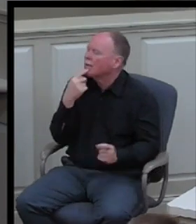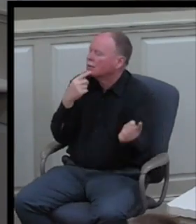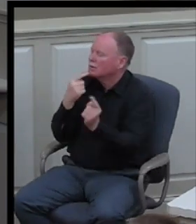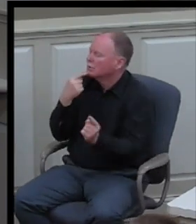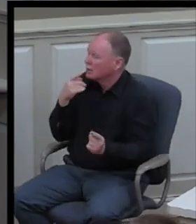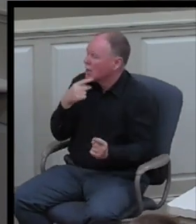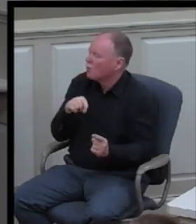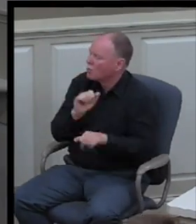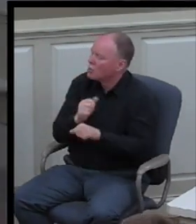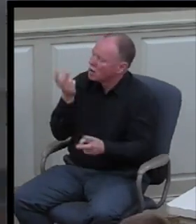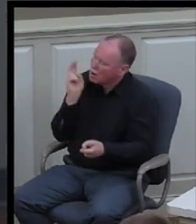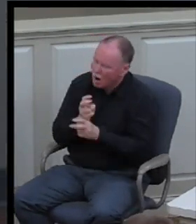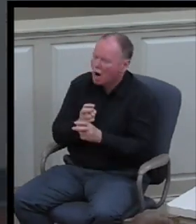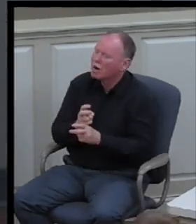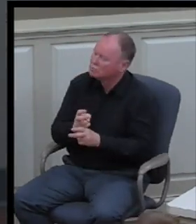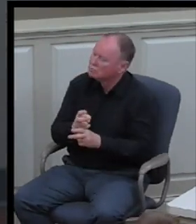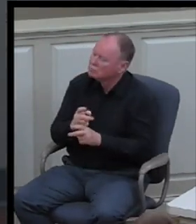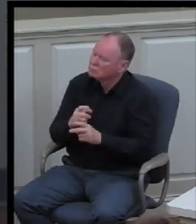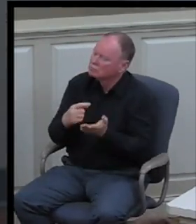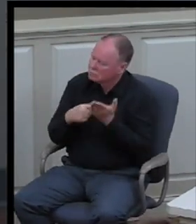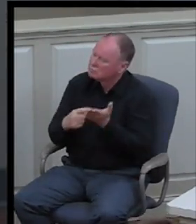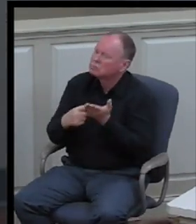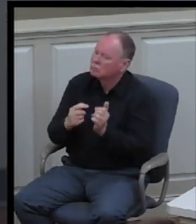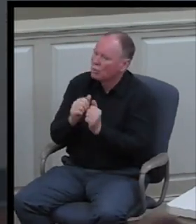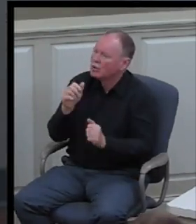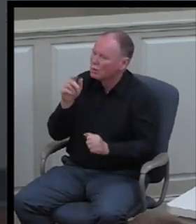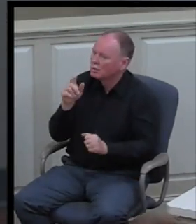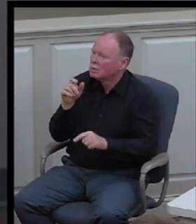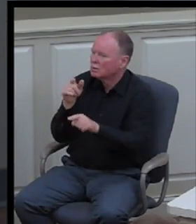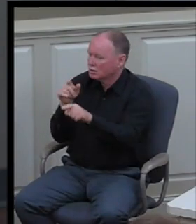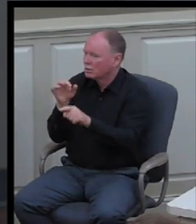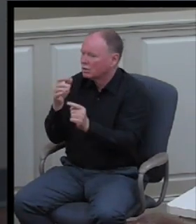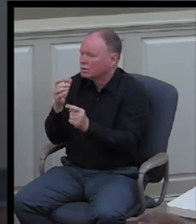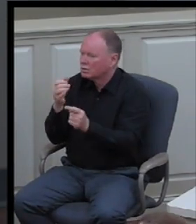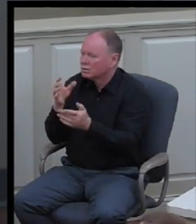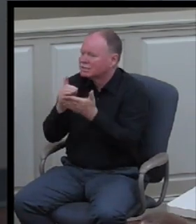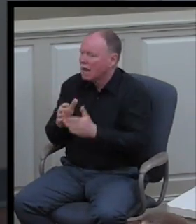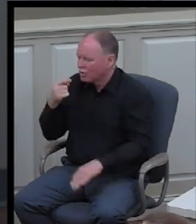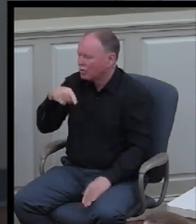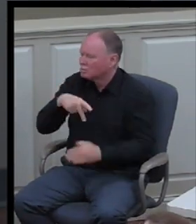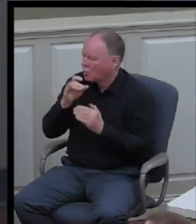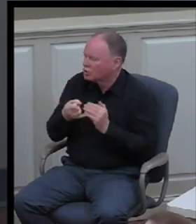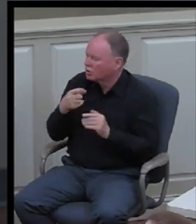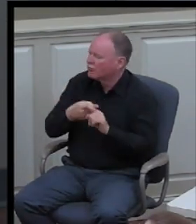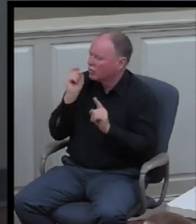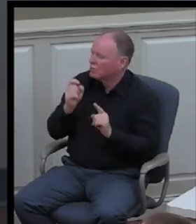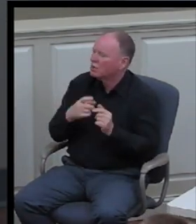we worked really hard and long with Dave on this project, going from from our